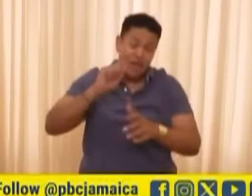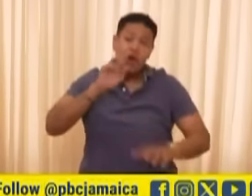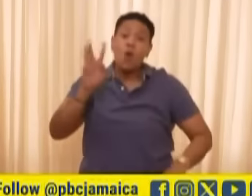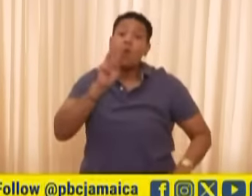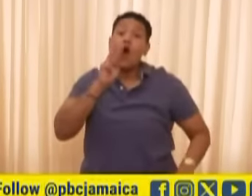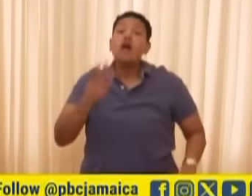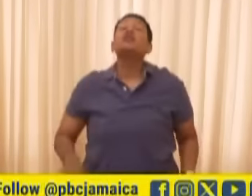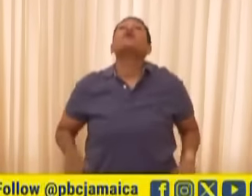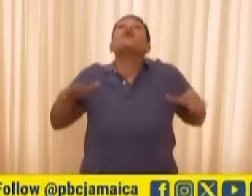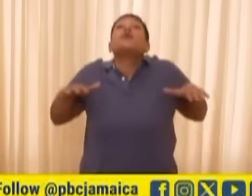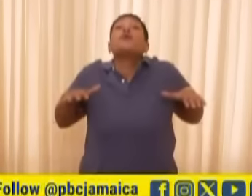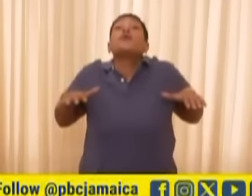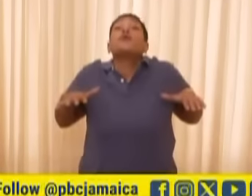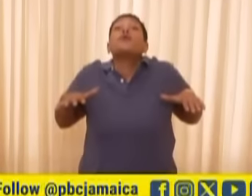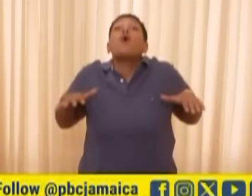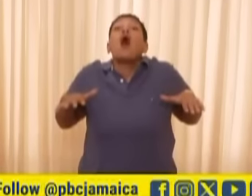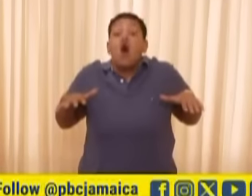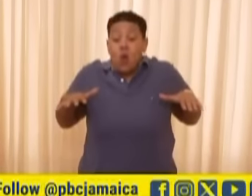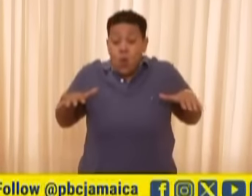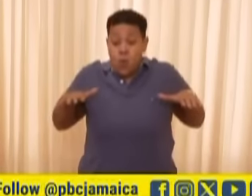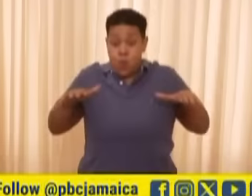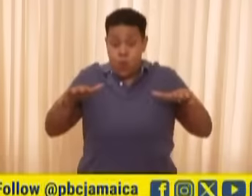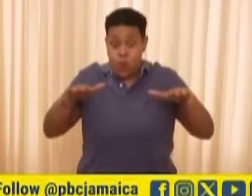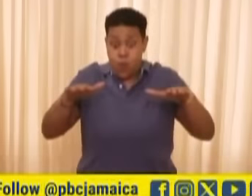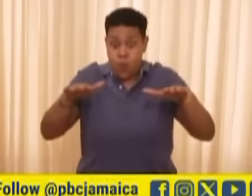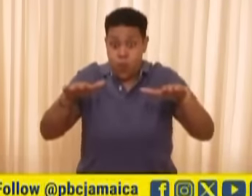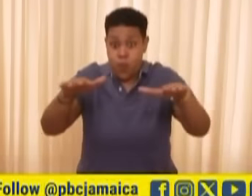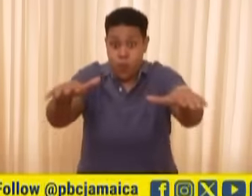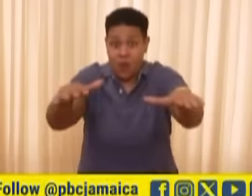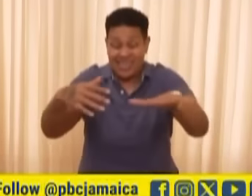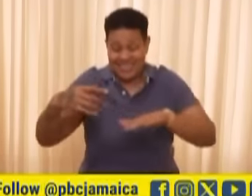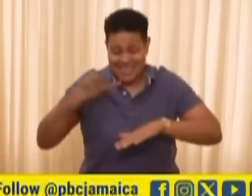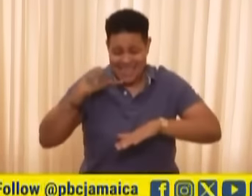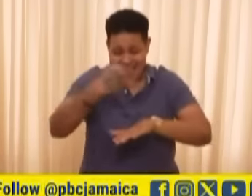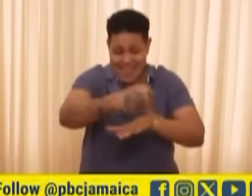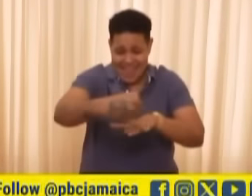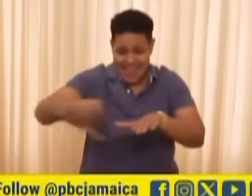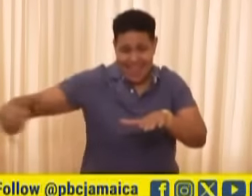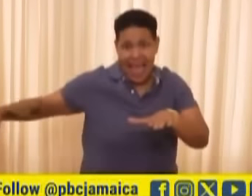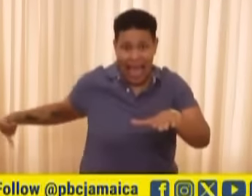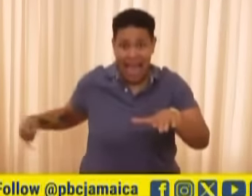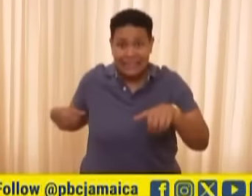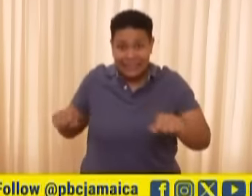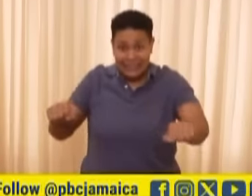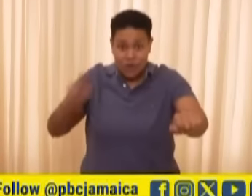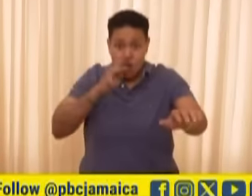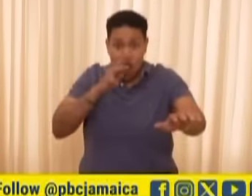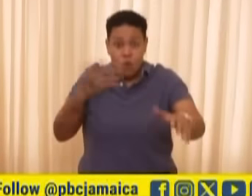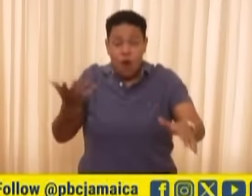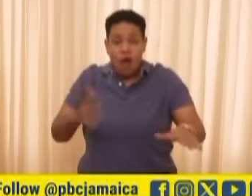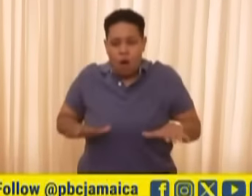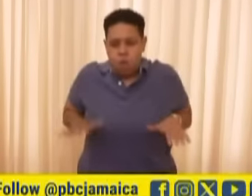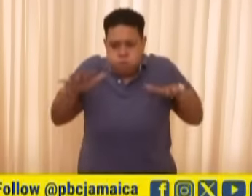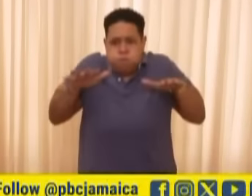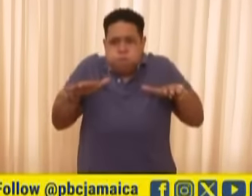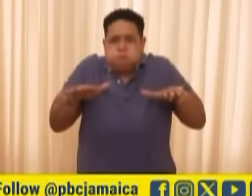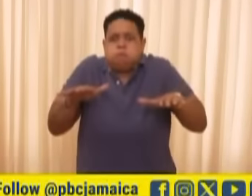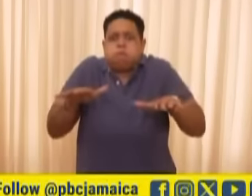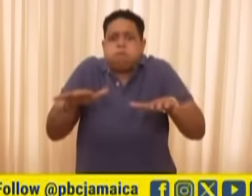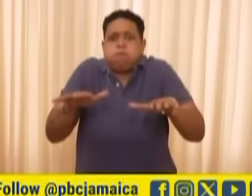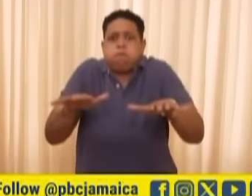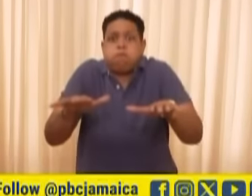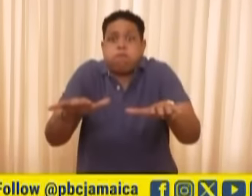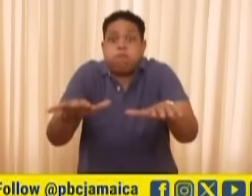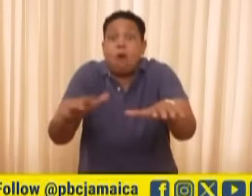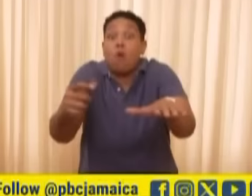water onto the shoreline from the water of the sea onto the shoreline. And with it pulling